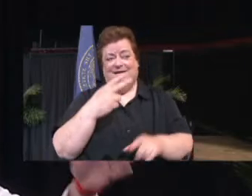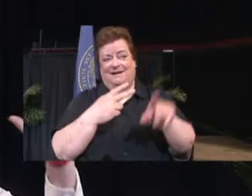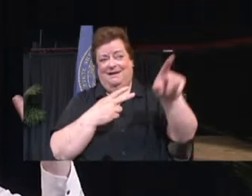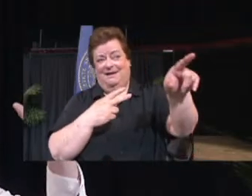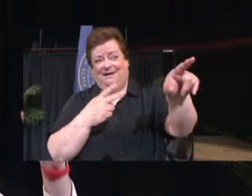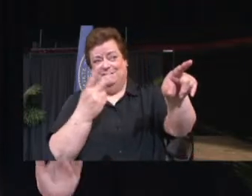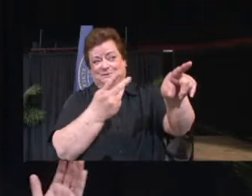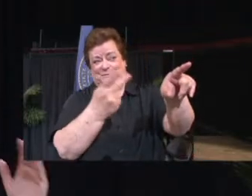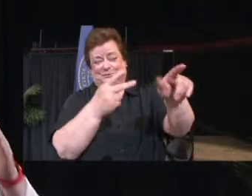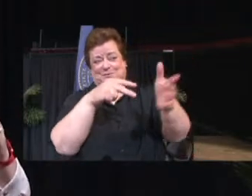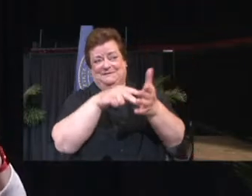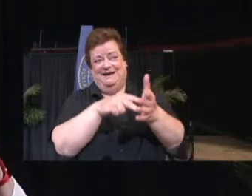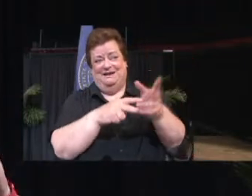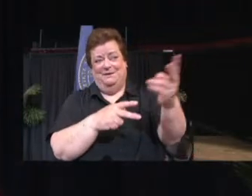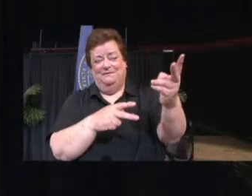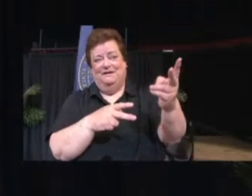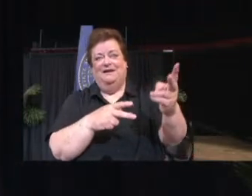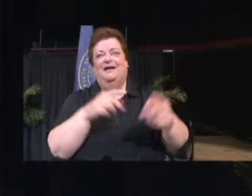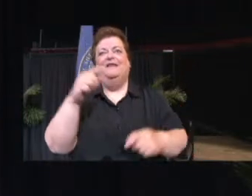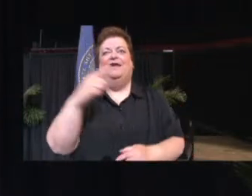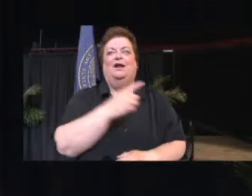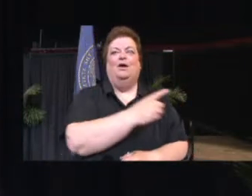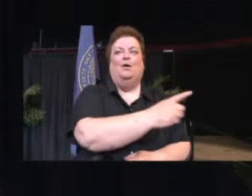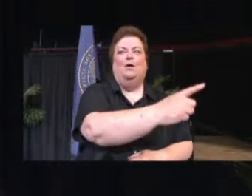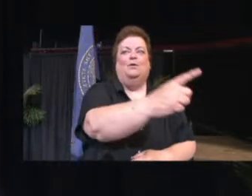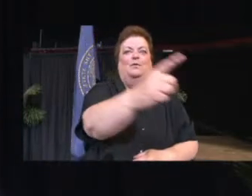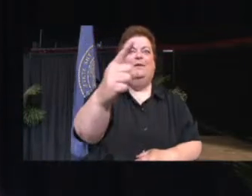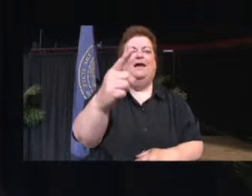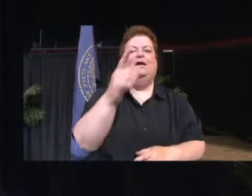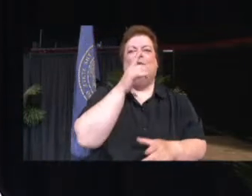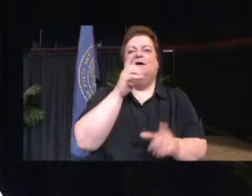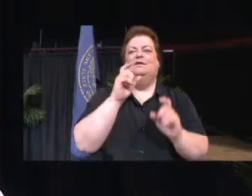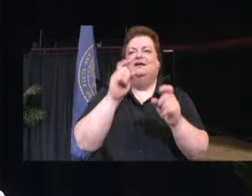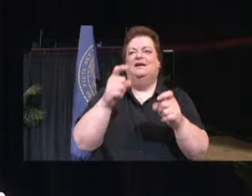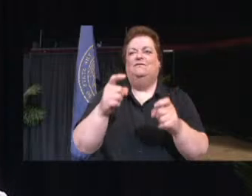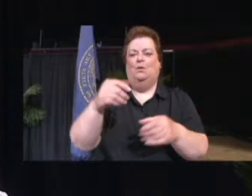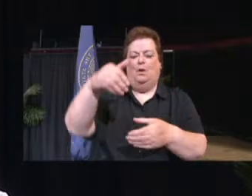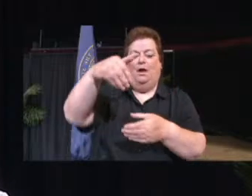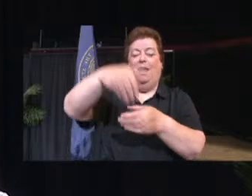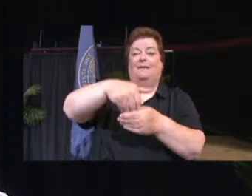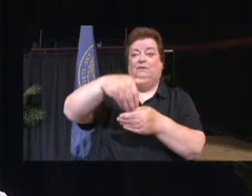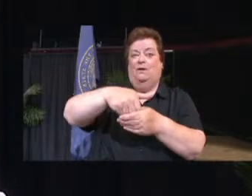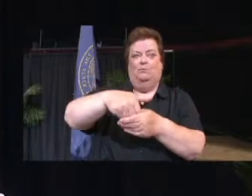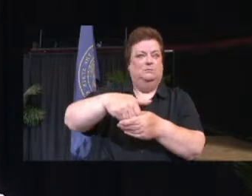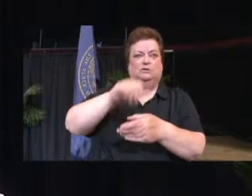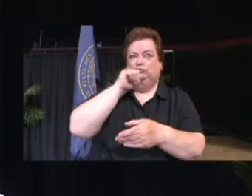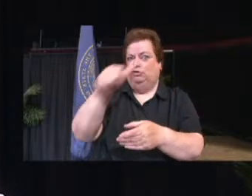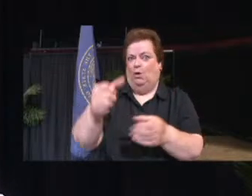there, and then you're going to go to the back, and you're going to get an envelope that you don't want to lose.